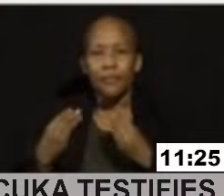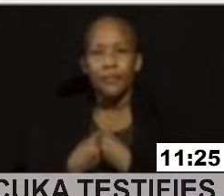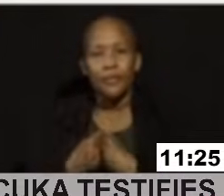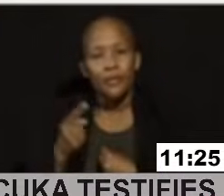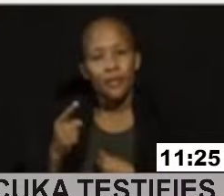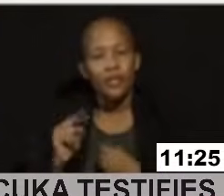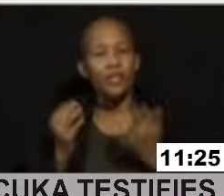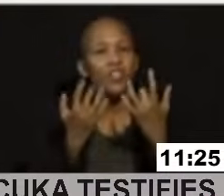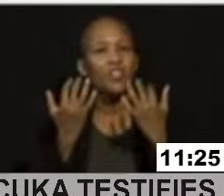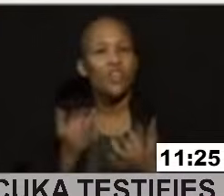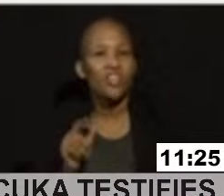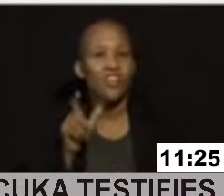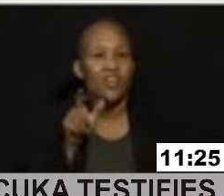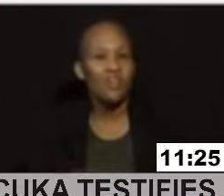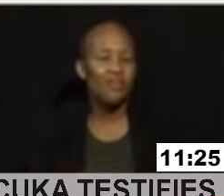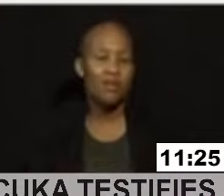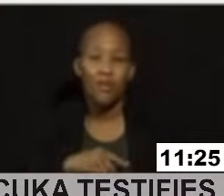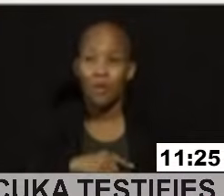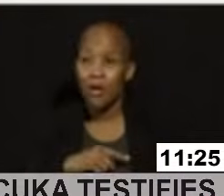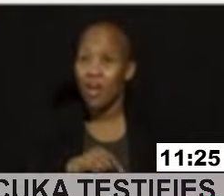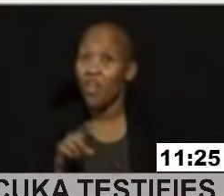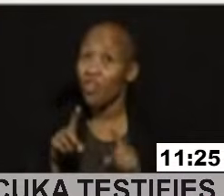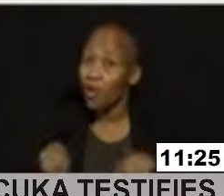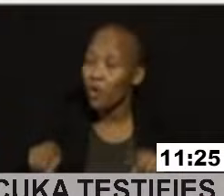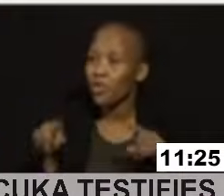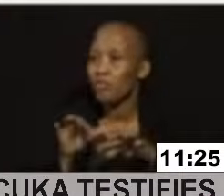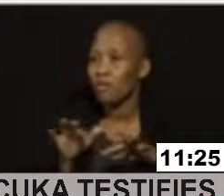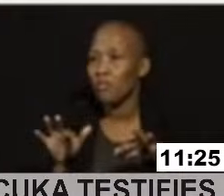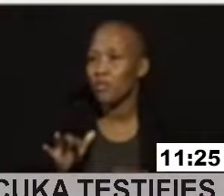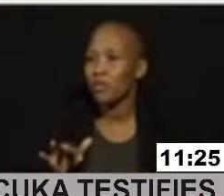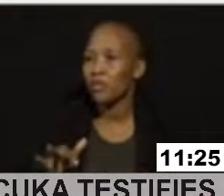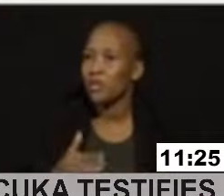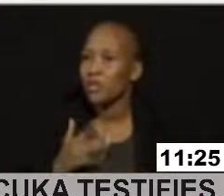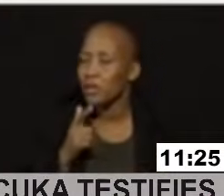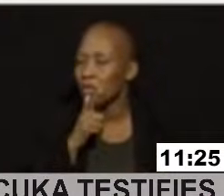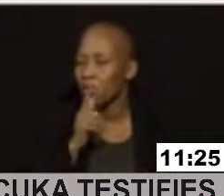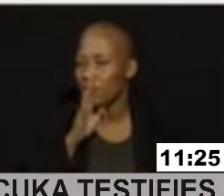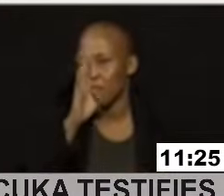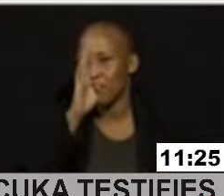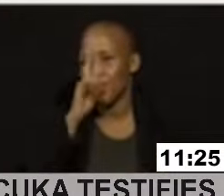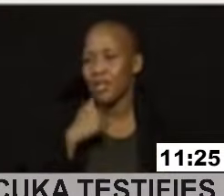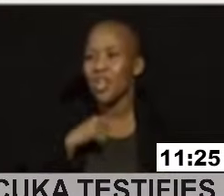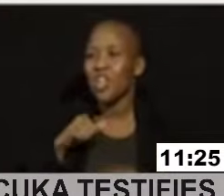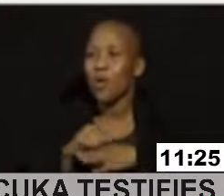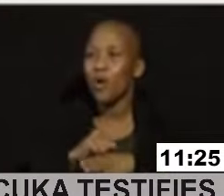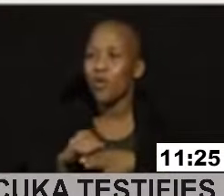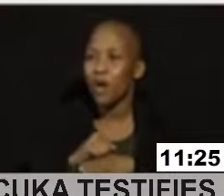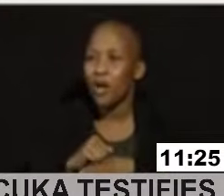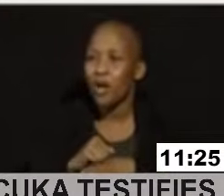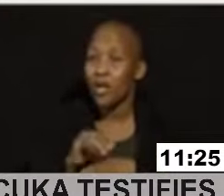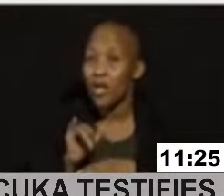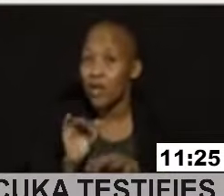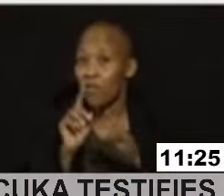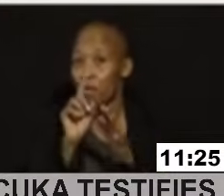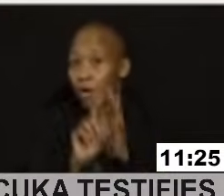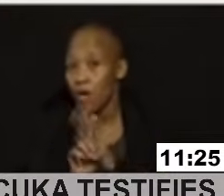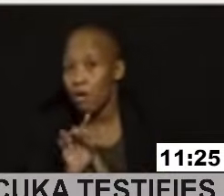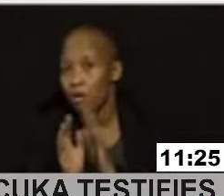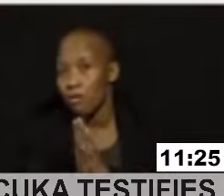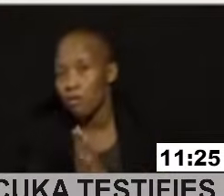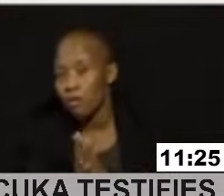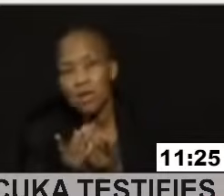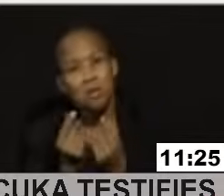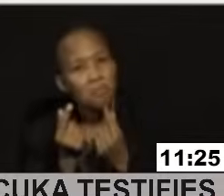Because those guys, they will tell you that they are trained to say no whenever you go and ask for money.